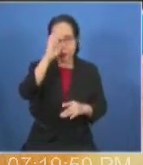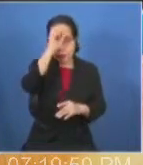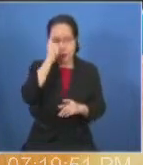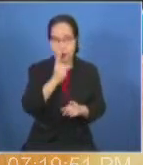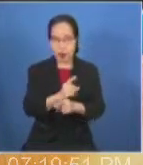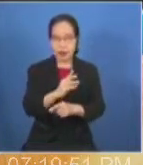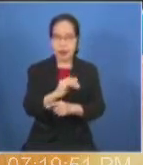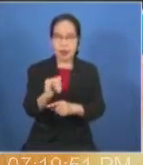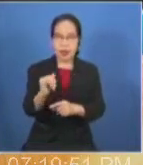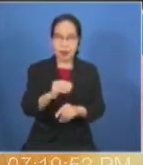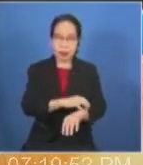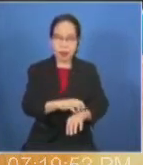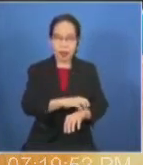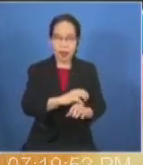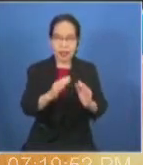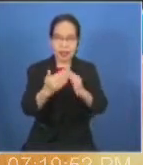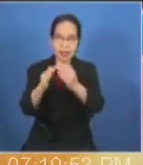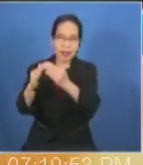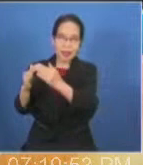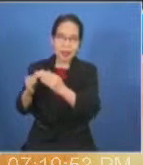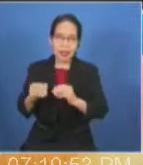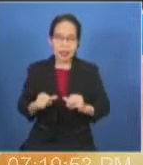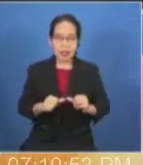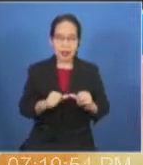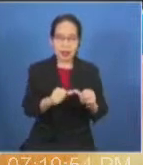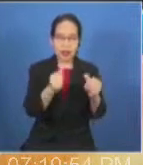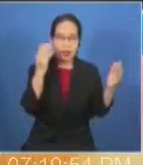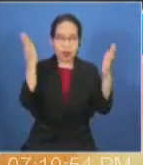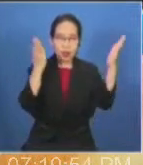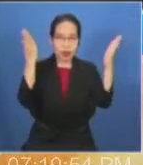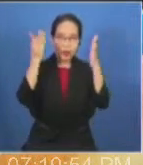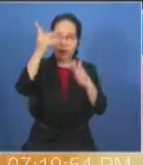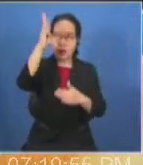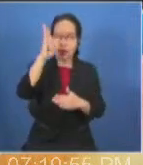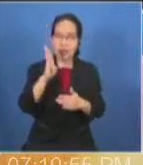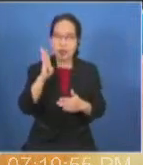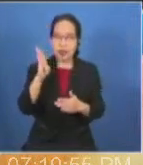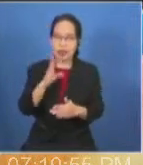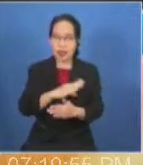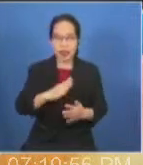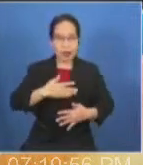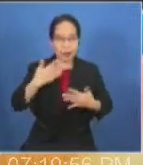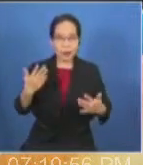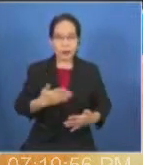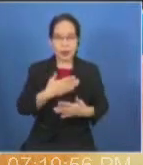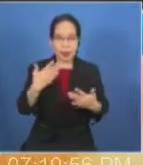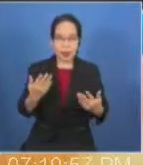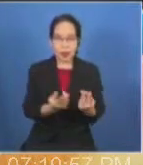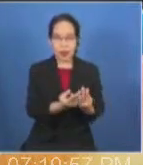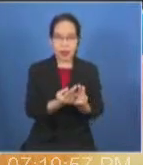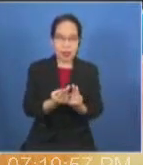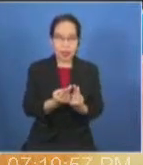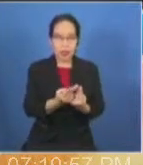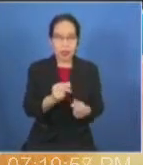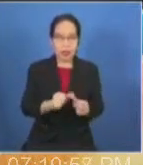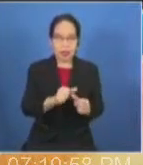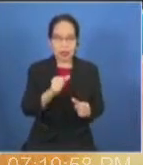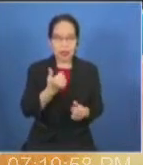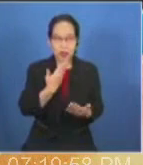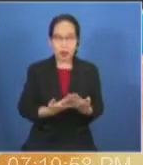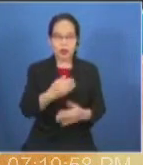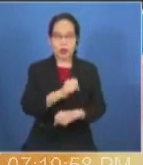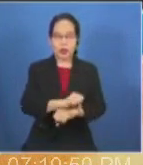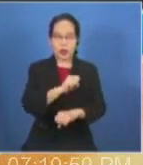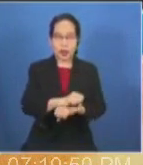the MCGI Makati City Chapter will continue to serve God and happily participate